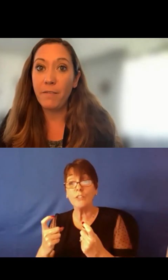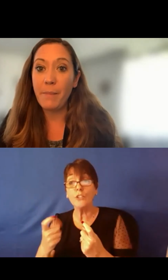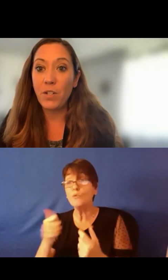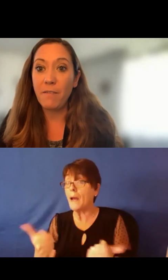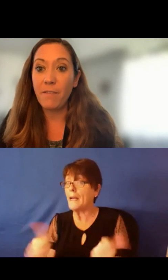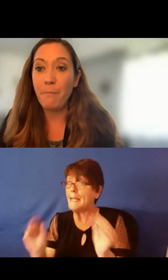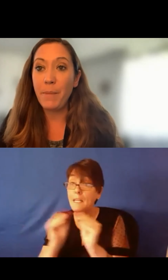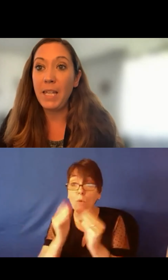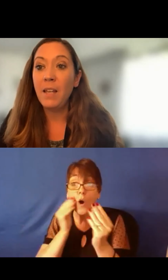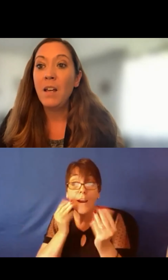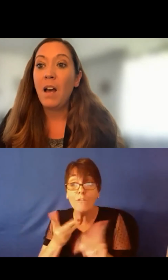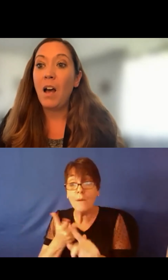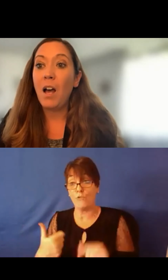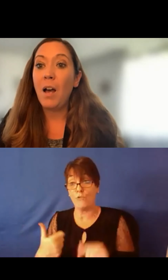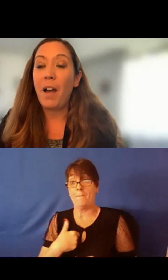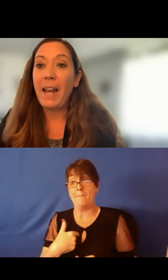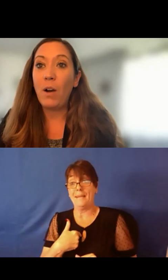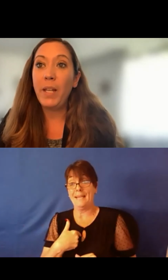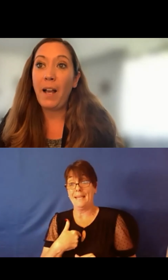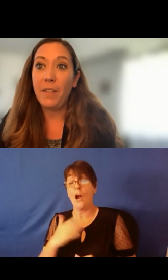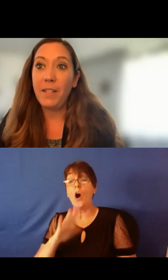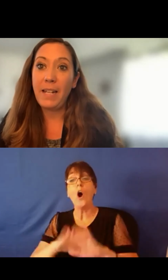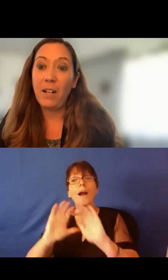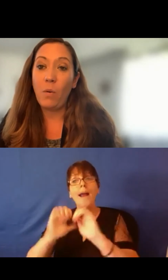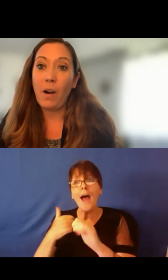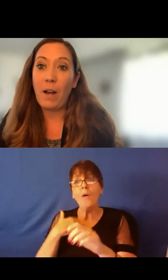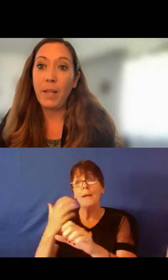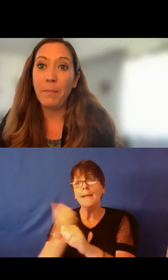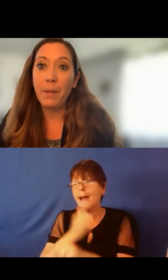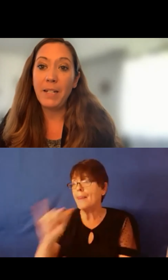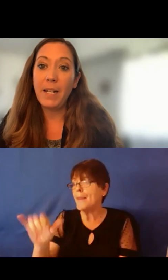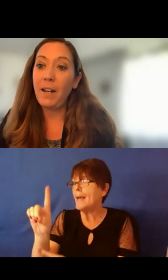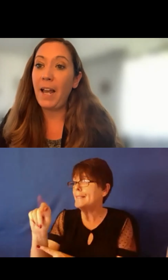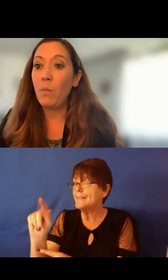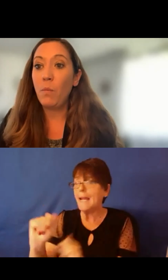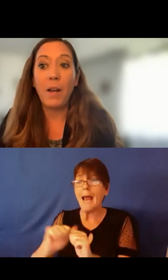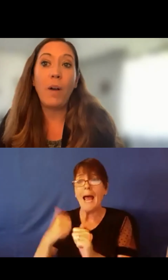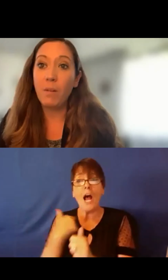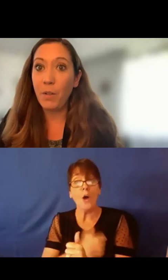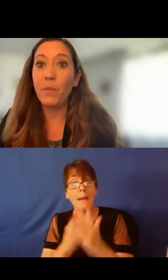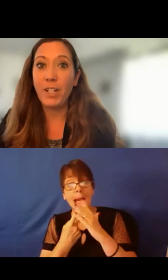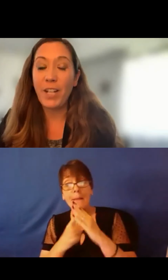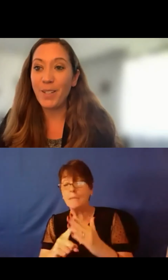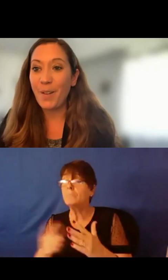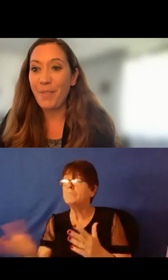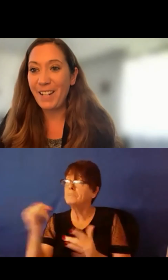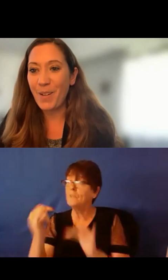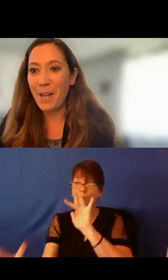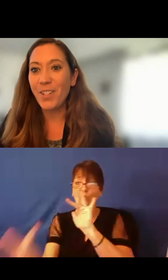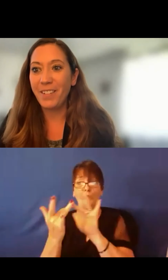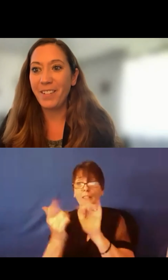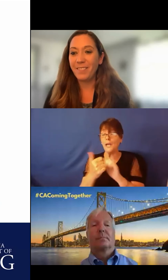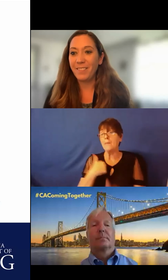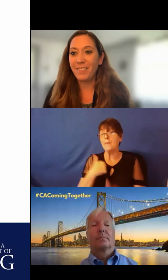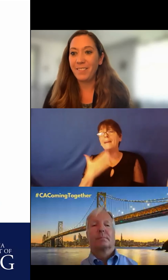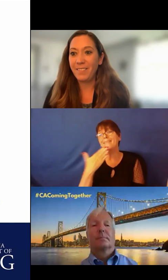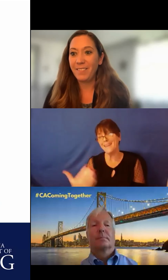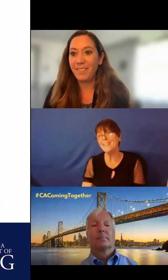further information from me on how we got this data or how we implemented it, I welcome you to reach out. So thanks so much.